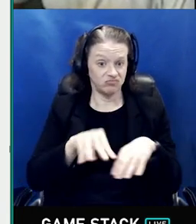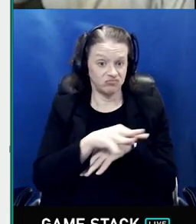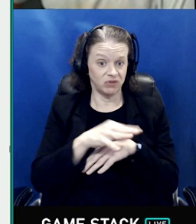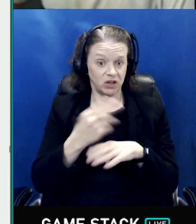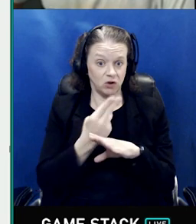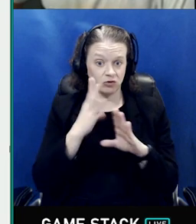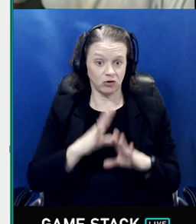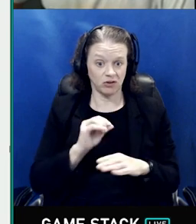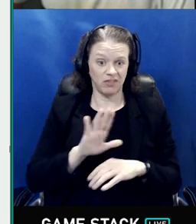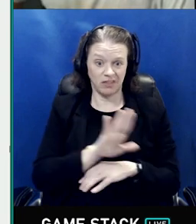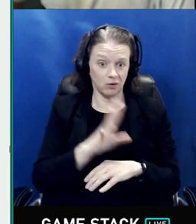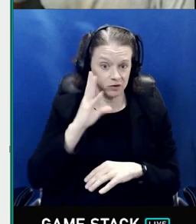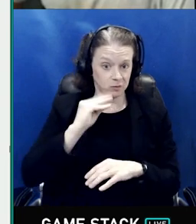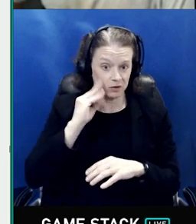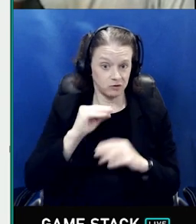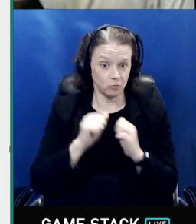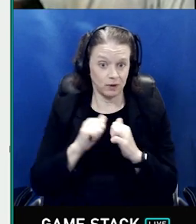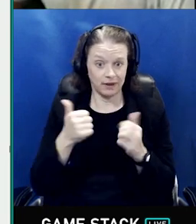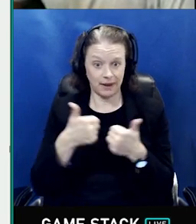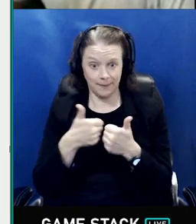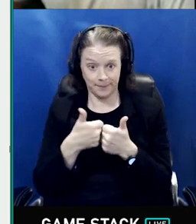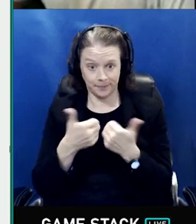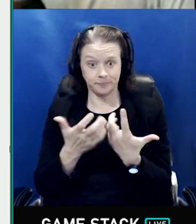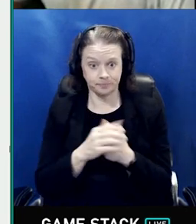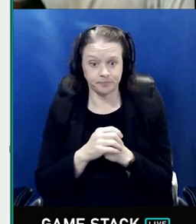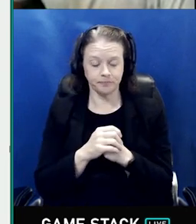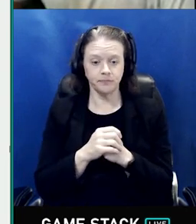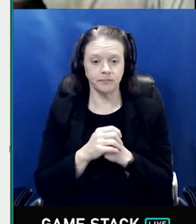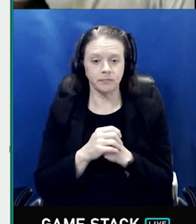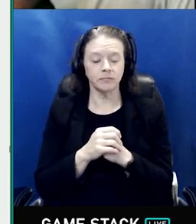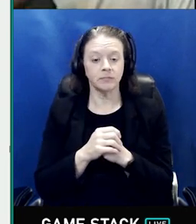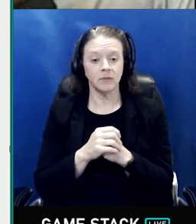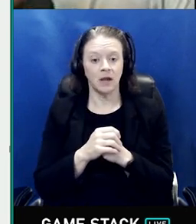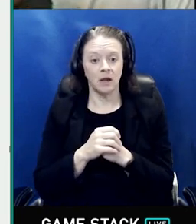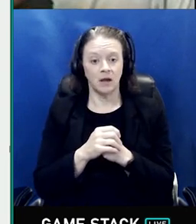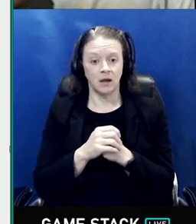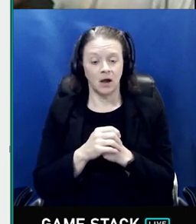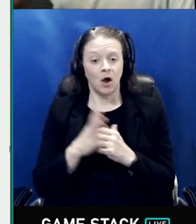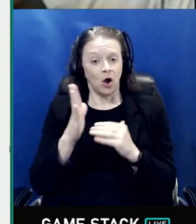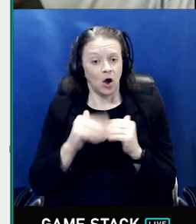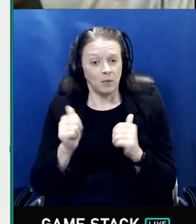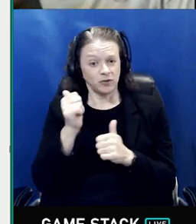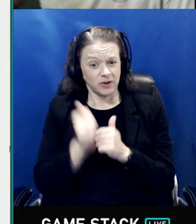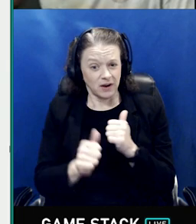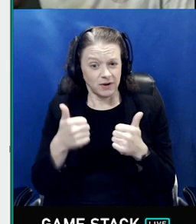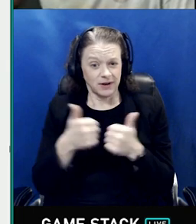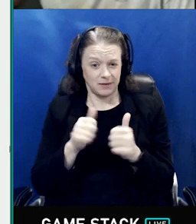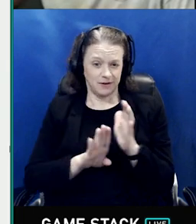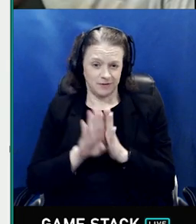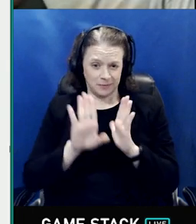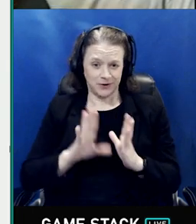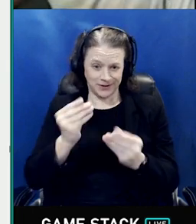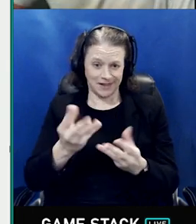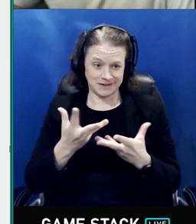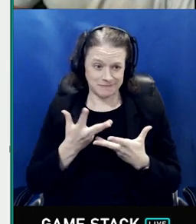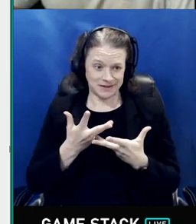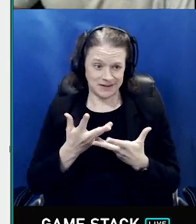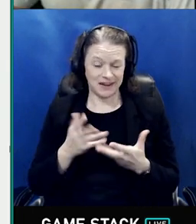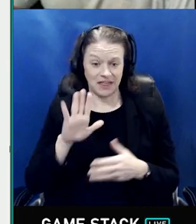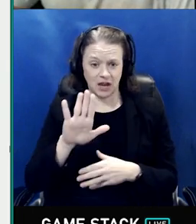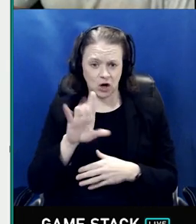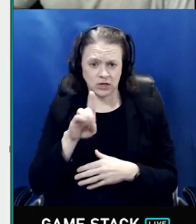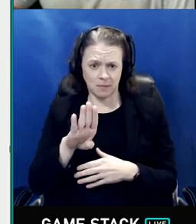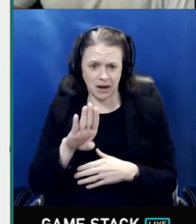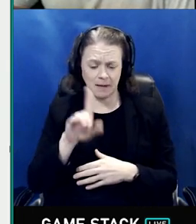game. And of course, nearly every game dev tells me that their database